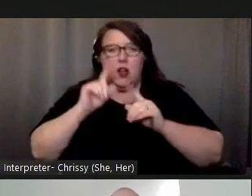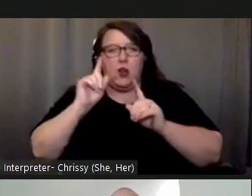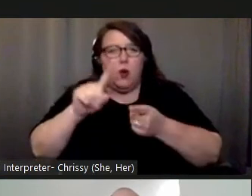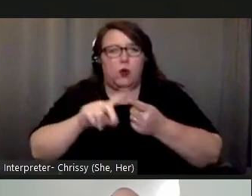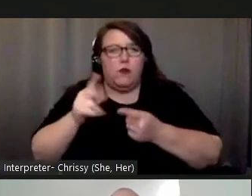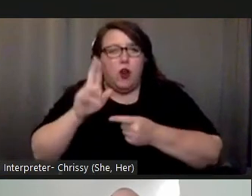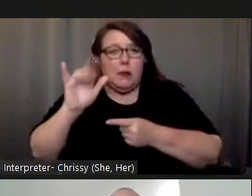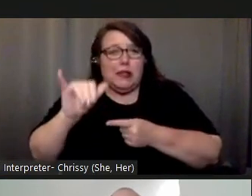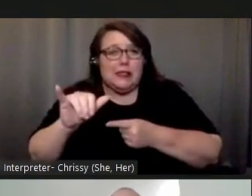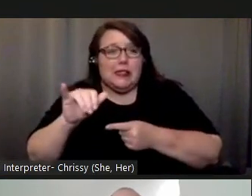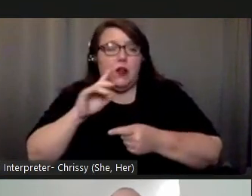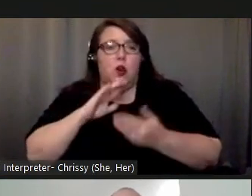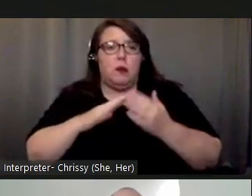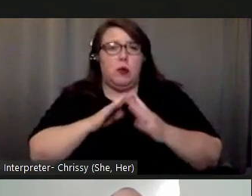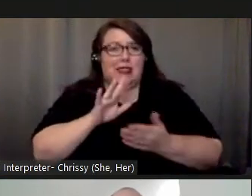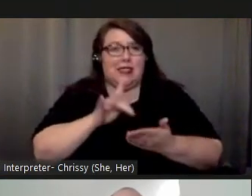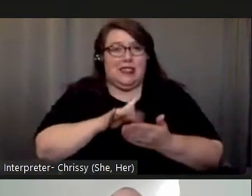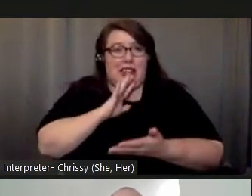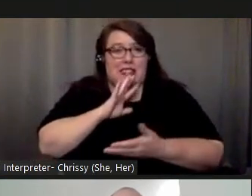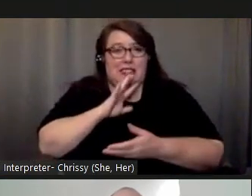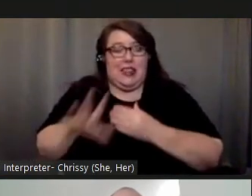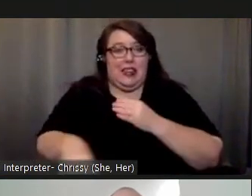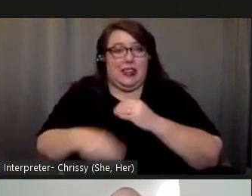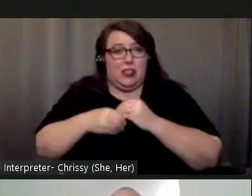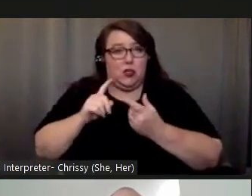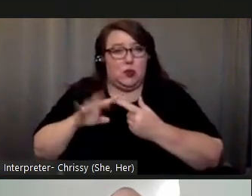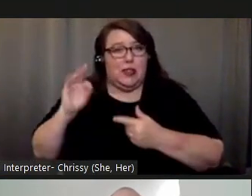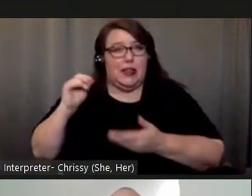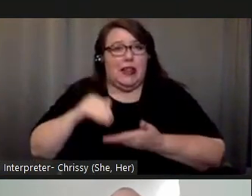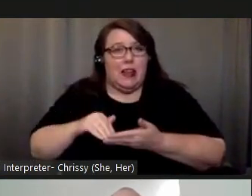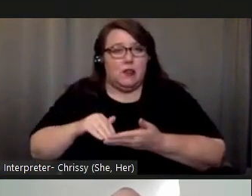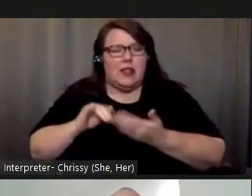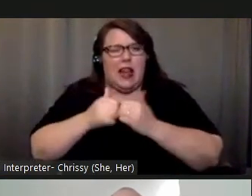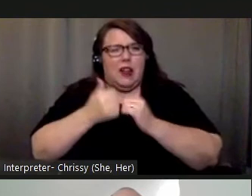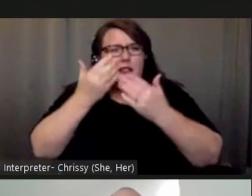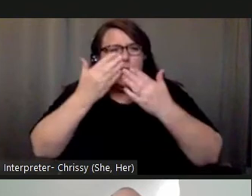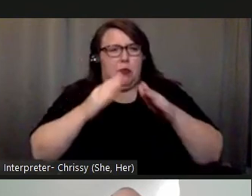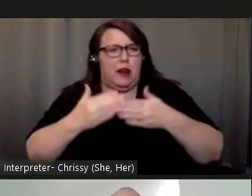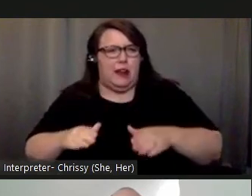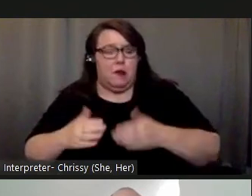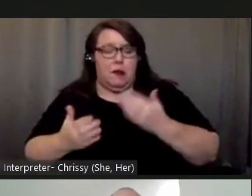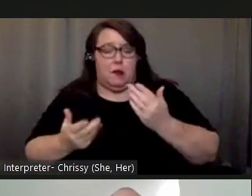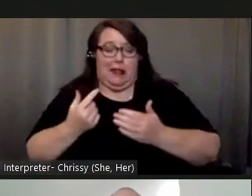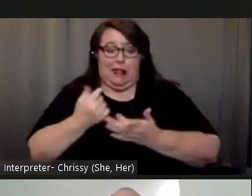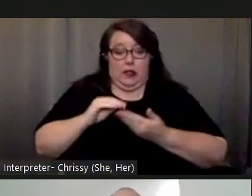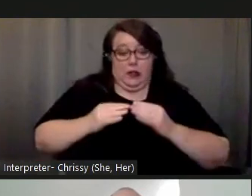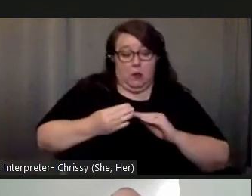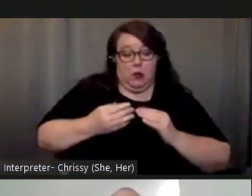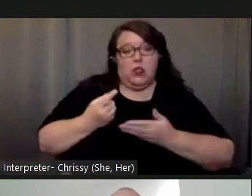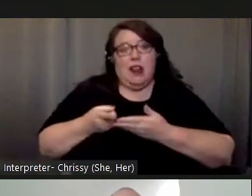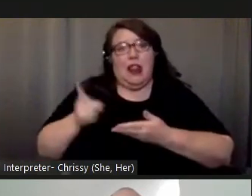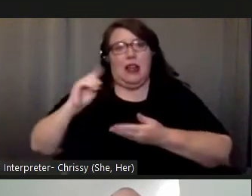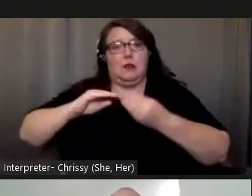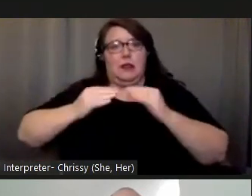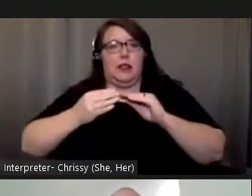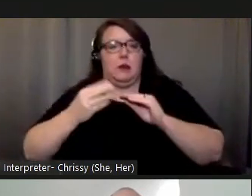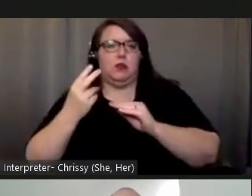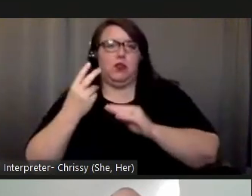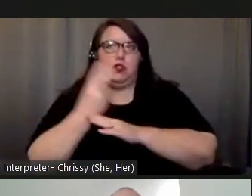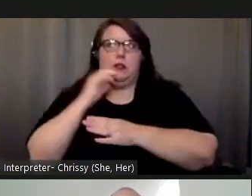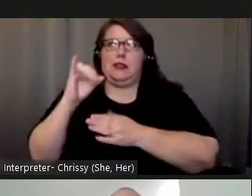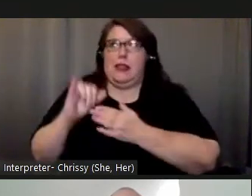is that in addition to the 90,000, or how does that break down? Maybe you can use this week's numbers or last week's numbers to kind of illustrate what